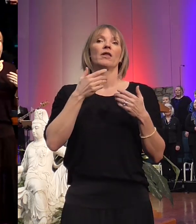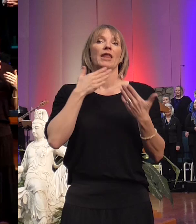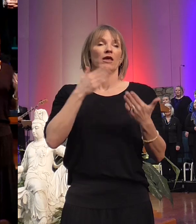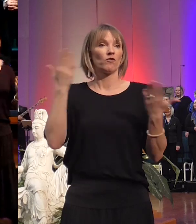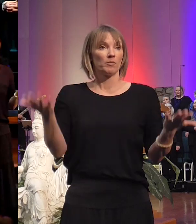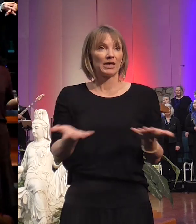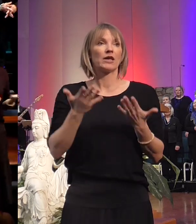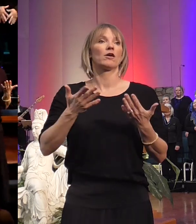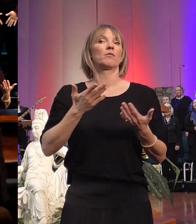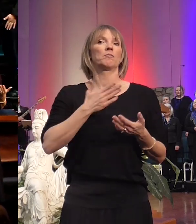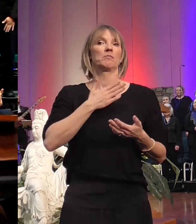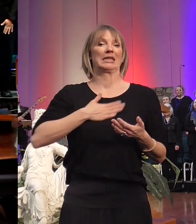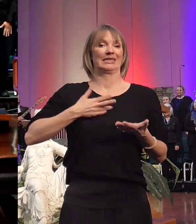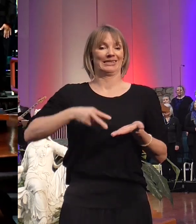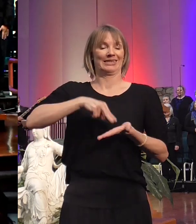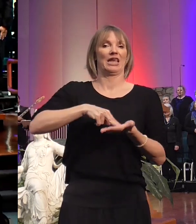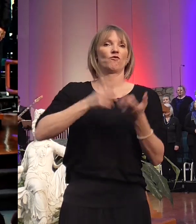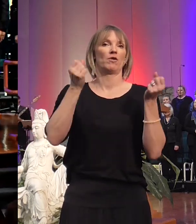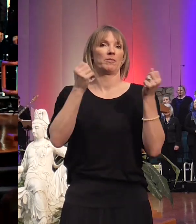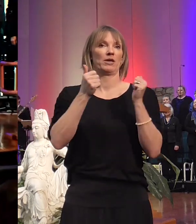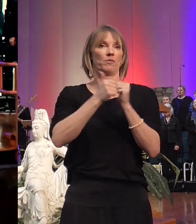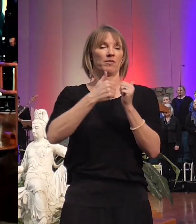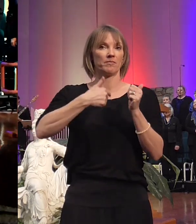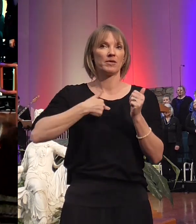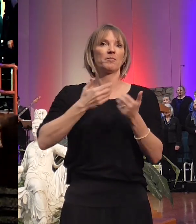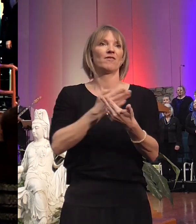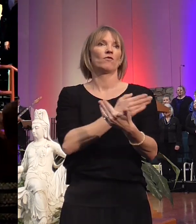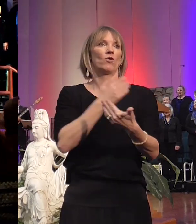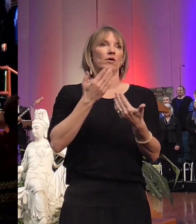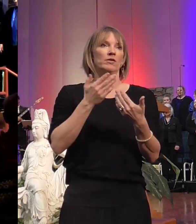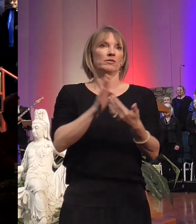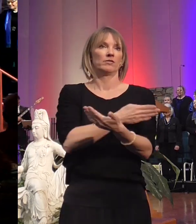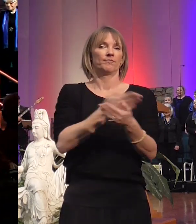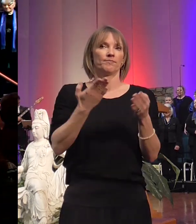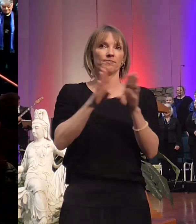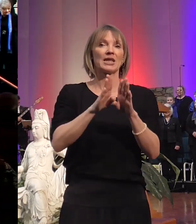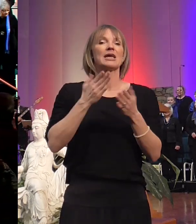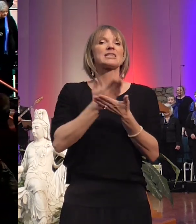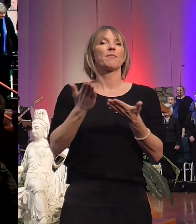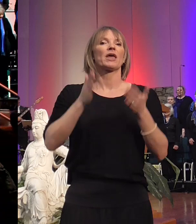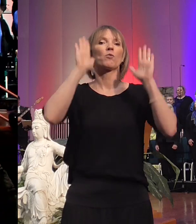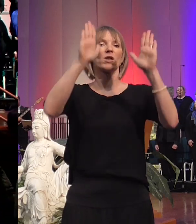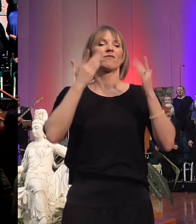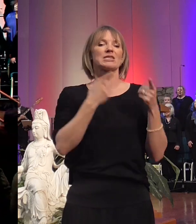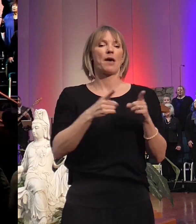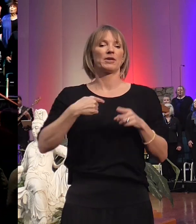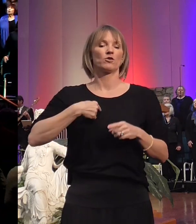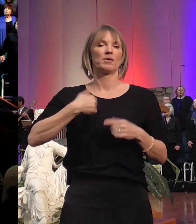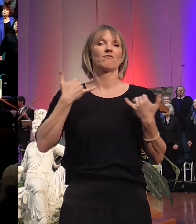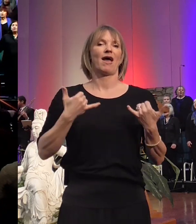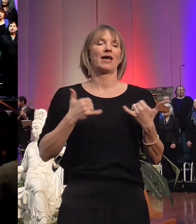If you'd like to stand and repeat after me before we sing our peace song. Something wonderful is happening to me right now.